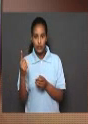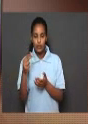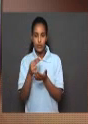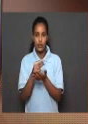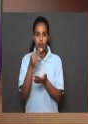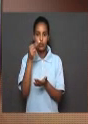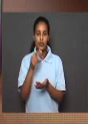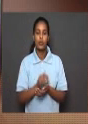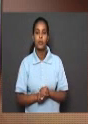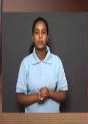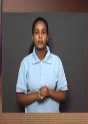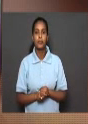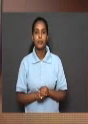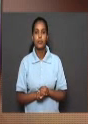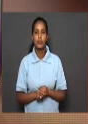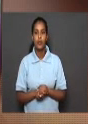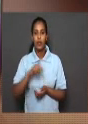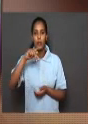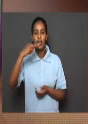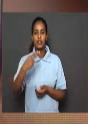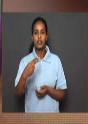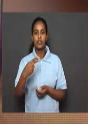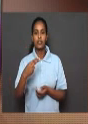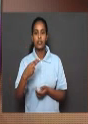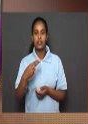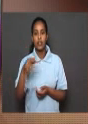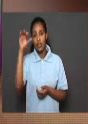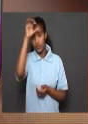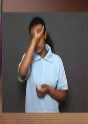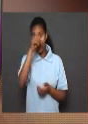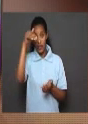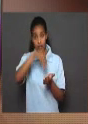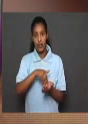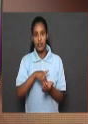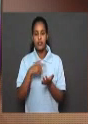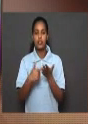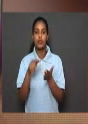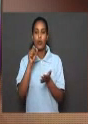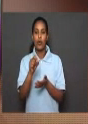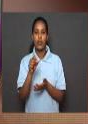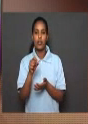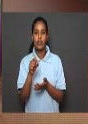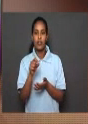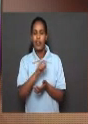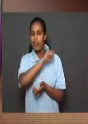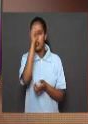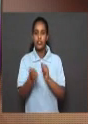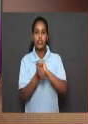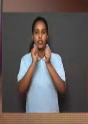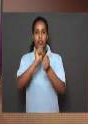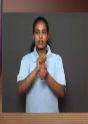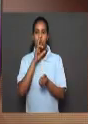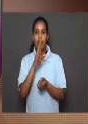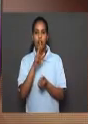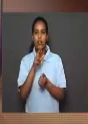test tube. The pH is estimated again at this point, and any changes